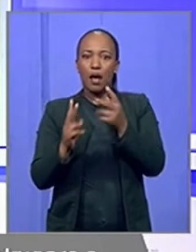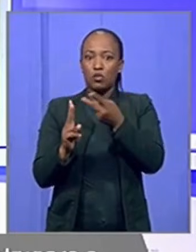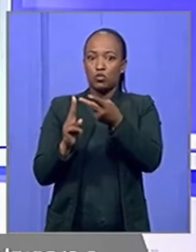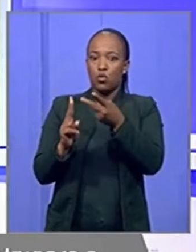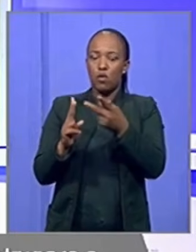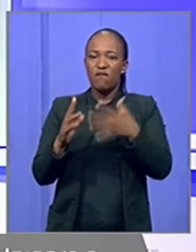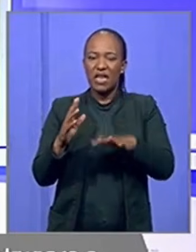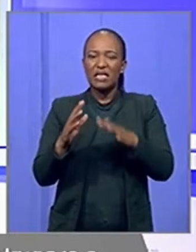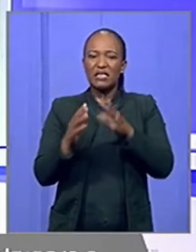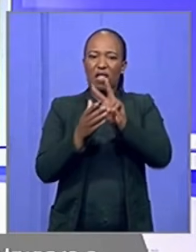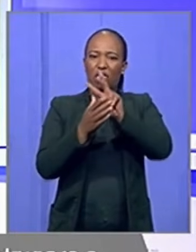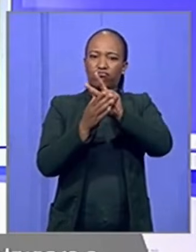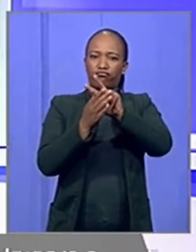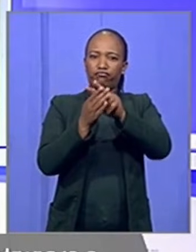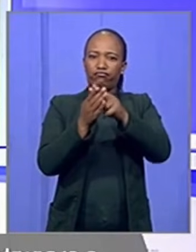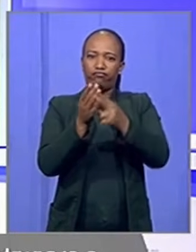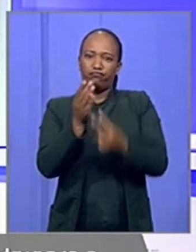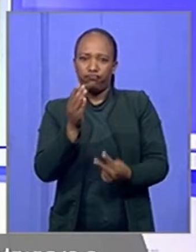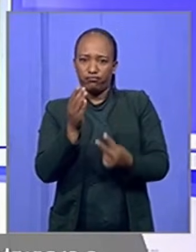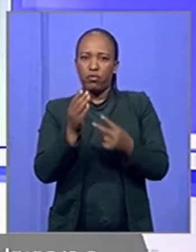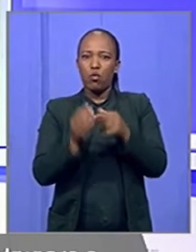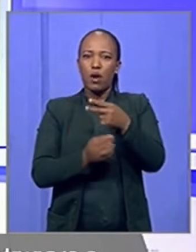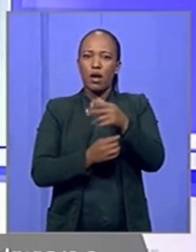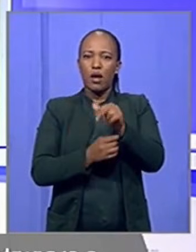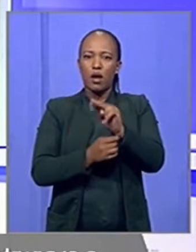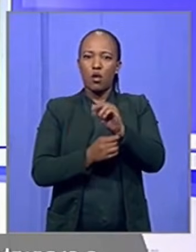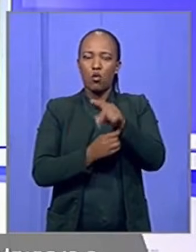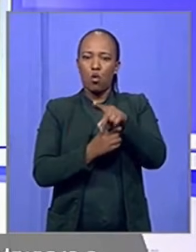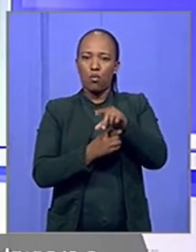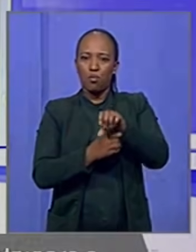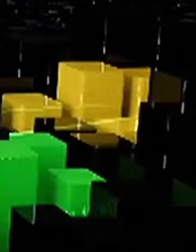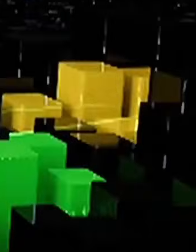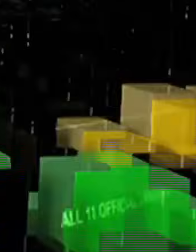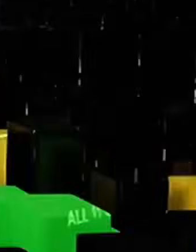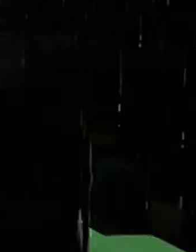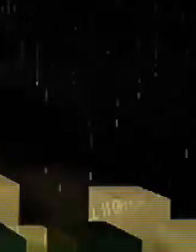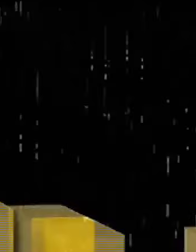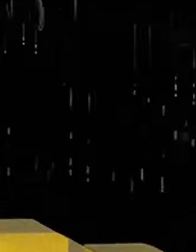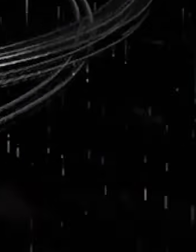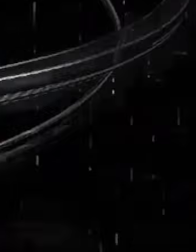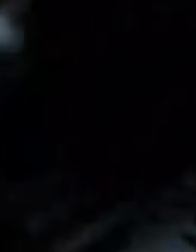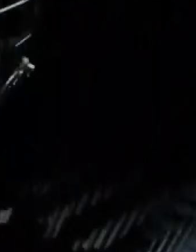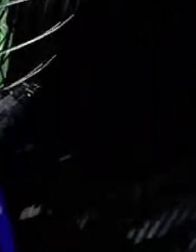ba gangwe ke metsi nokeng ya Henops Pretoria nakong ya leeto la sekolo.